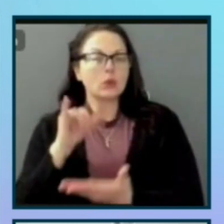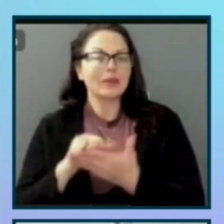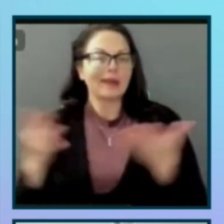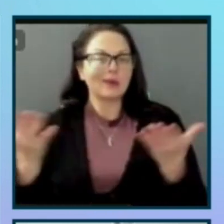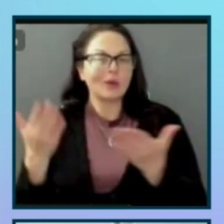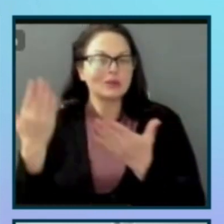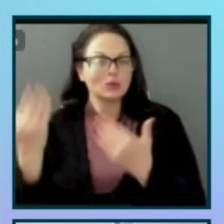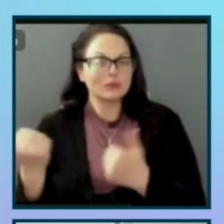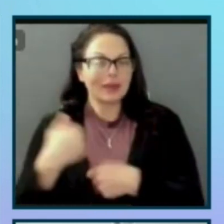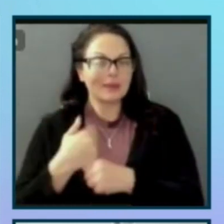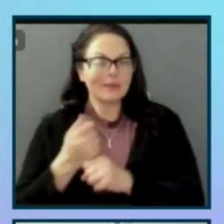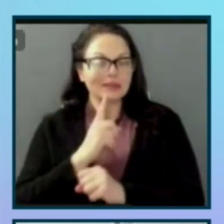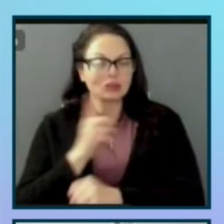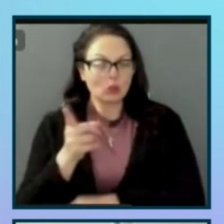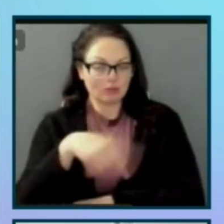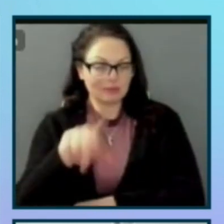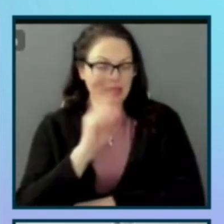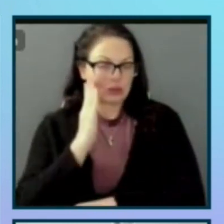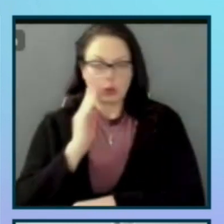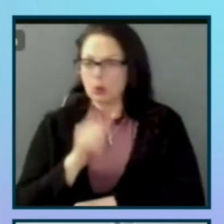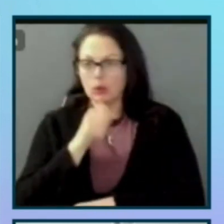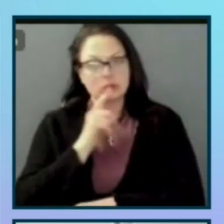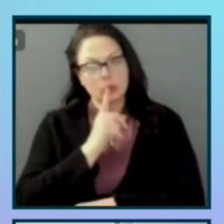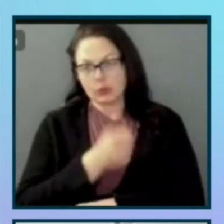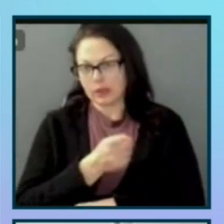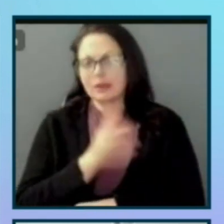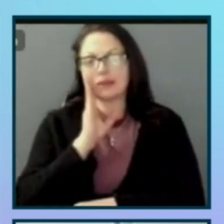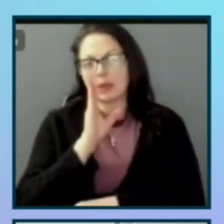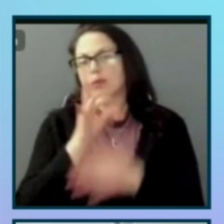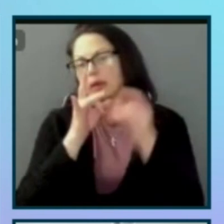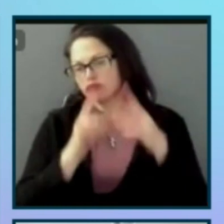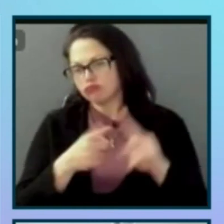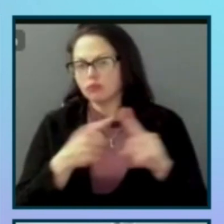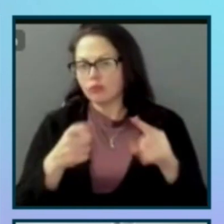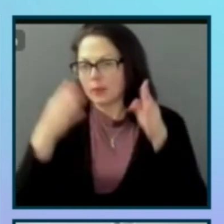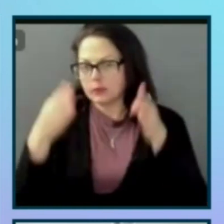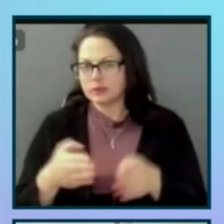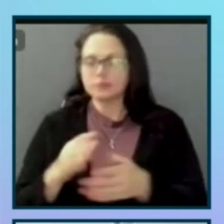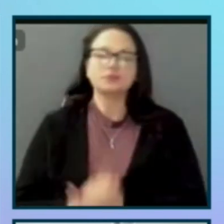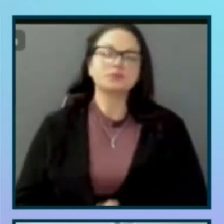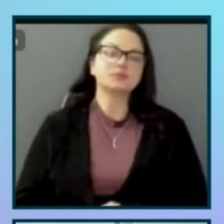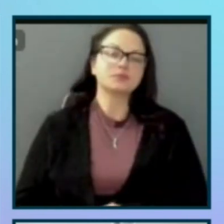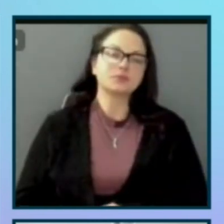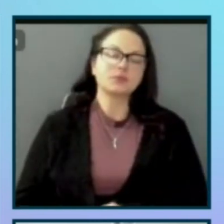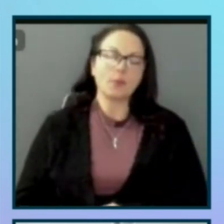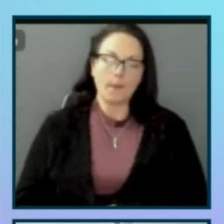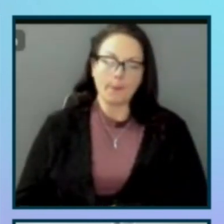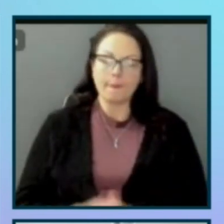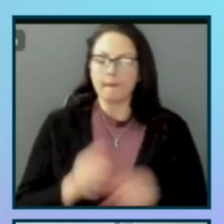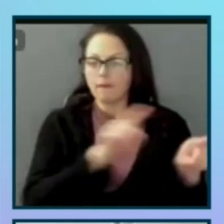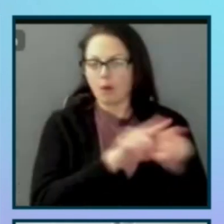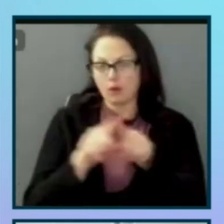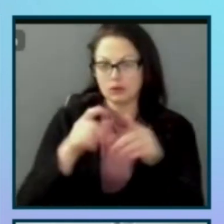and making sure they knew that this was not a real screen reader, that they'll be getting feedback from a person. We also gave them instructions about how to